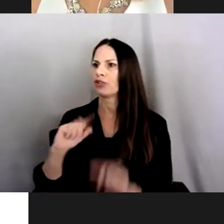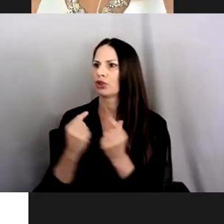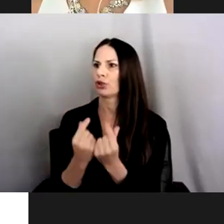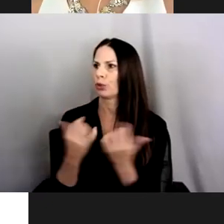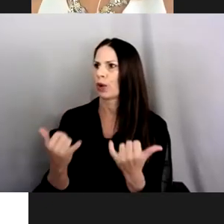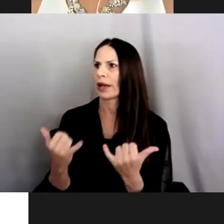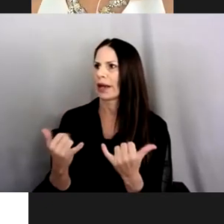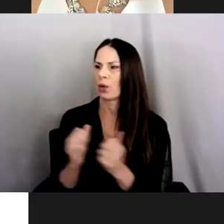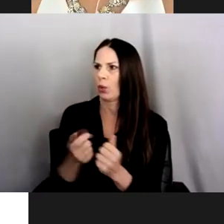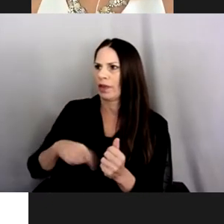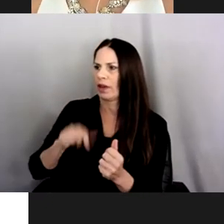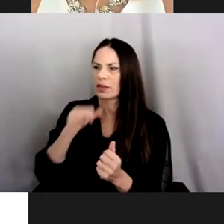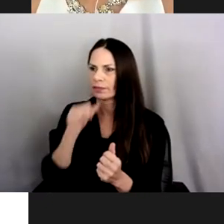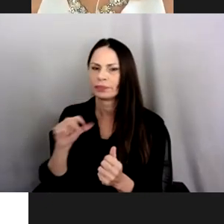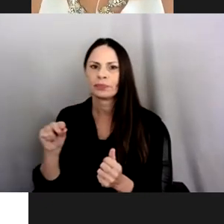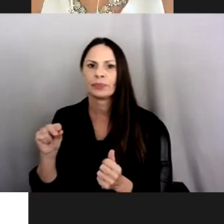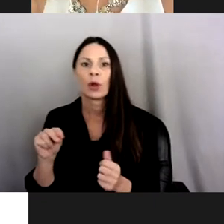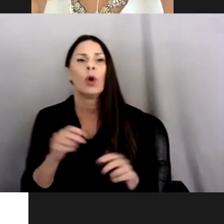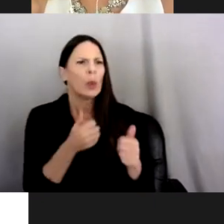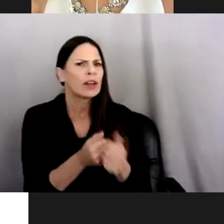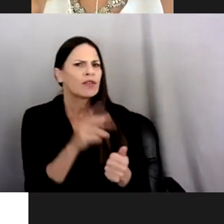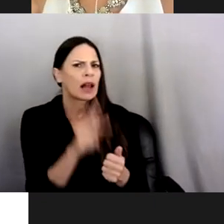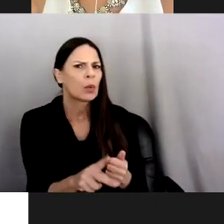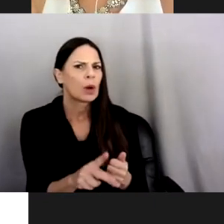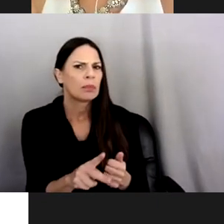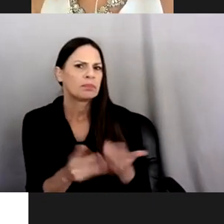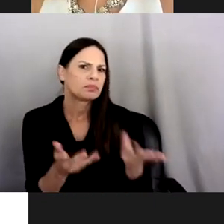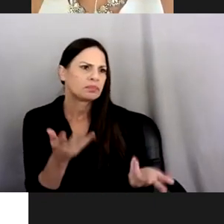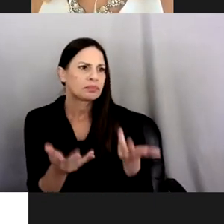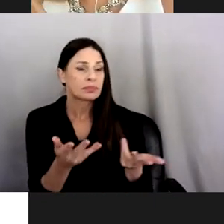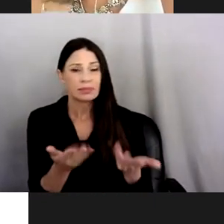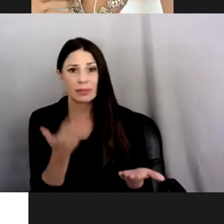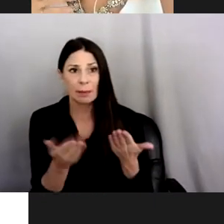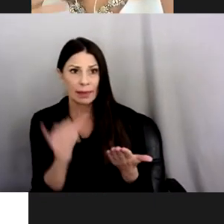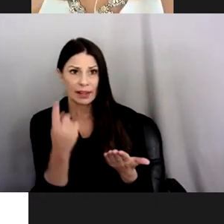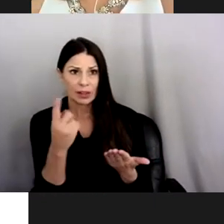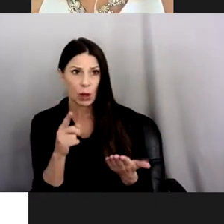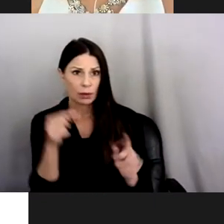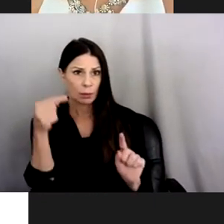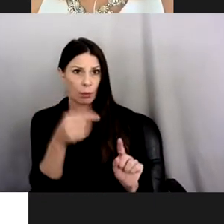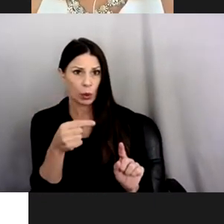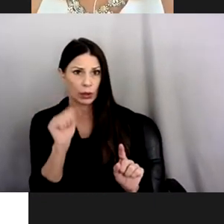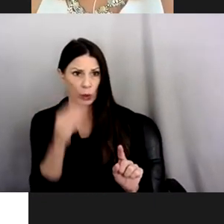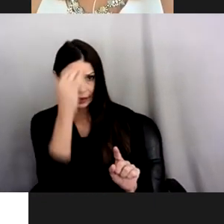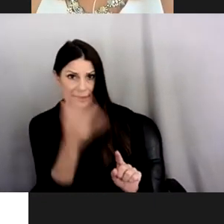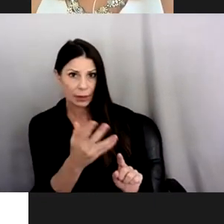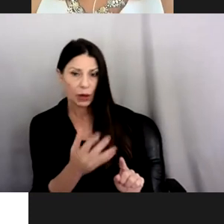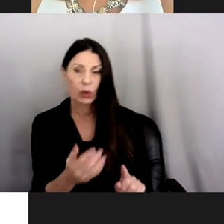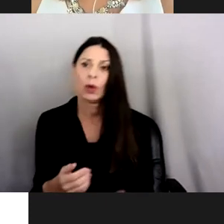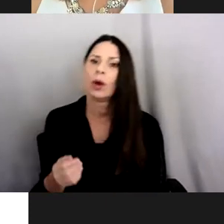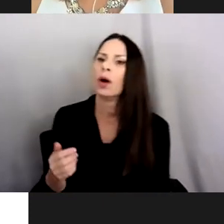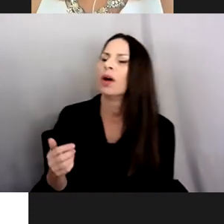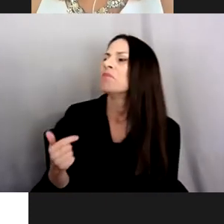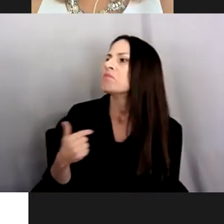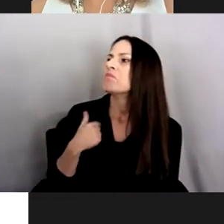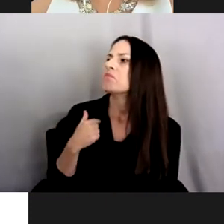up though and let you know if there's an opportunity. That could be one of the points, Megan, maybe that we can let them know. So I'll throw this out